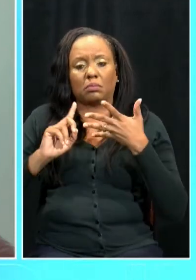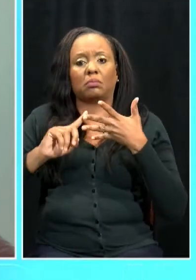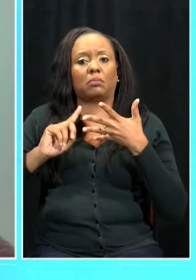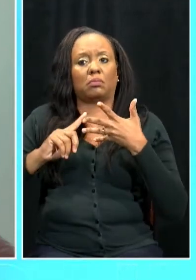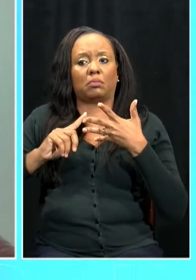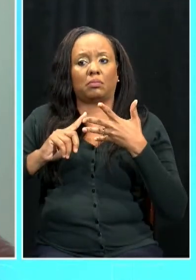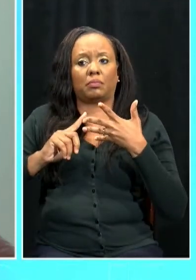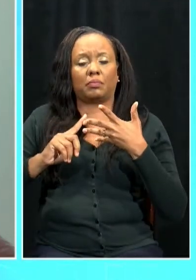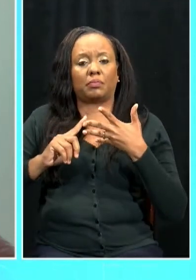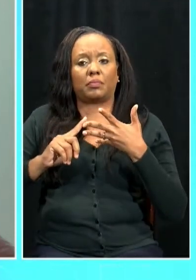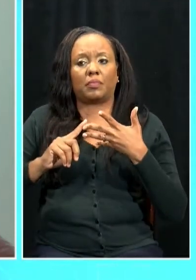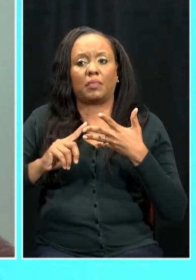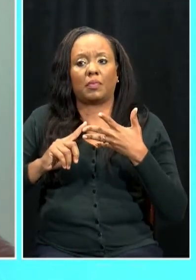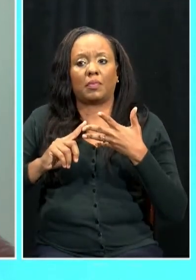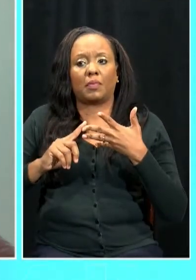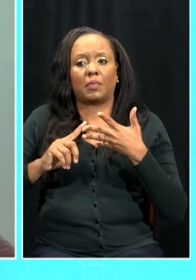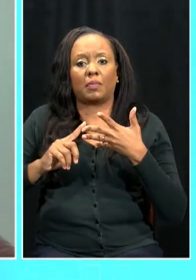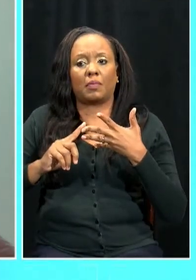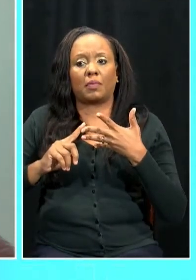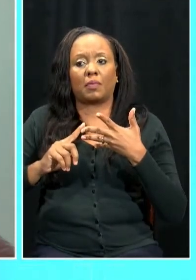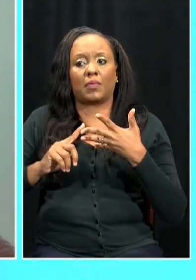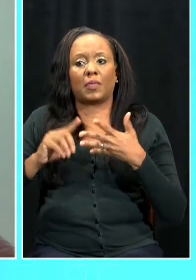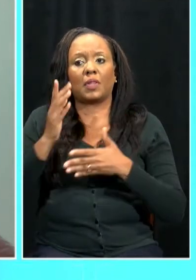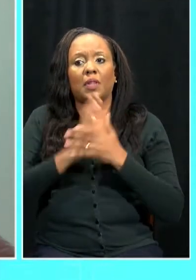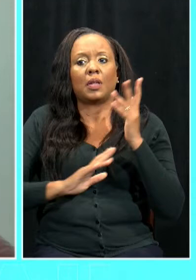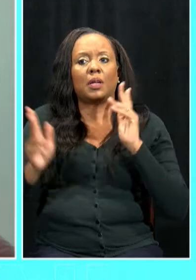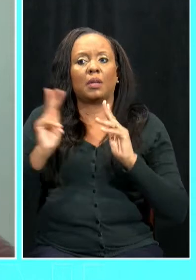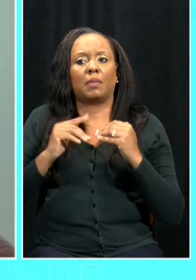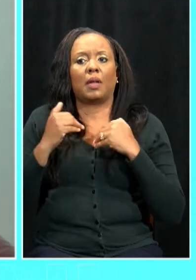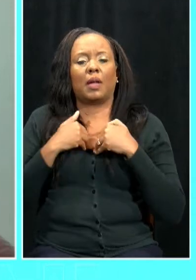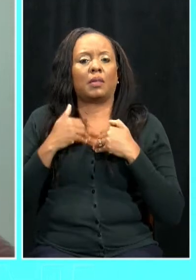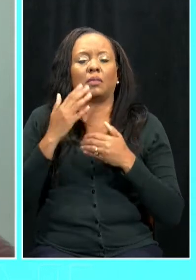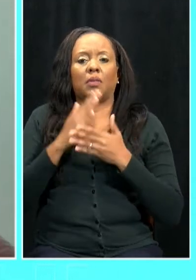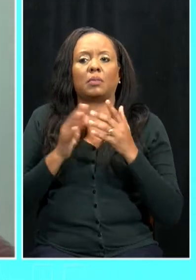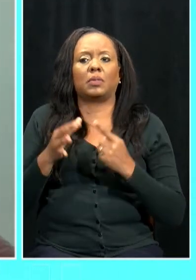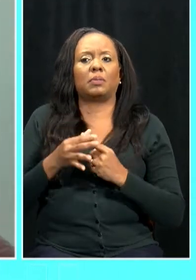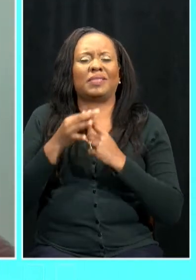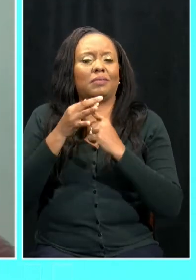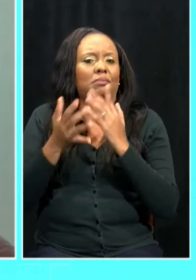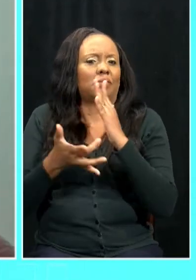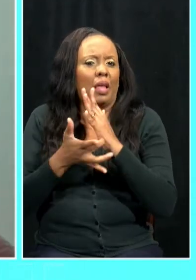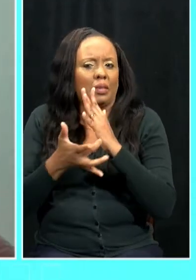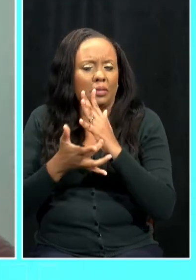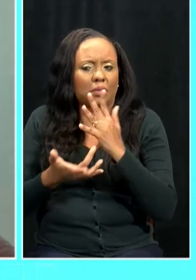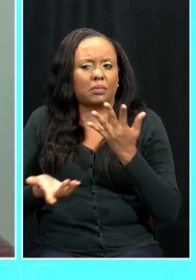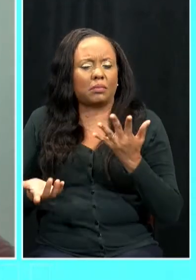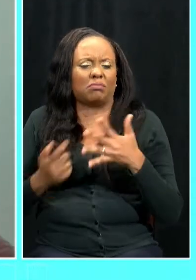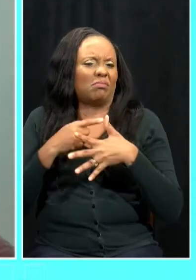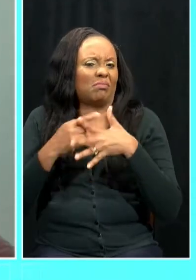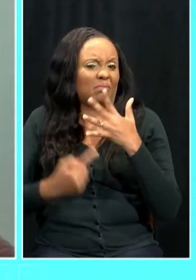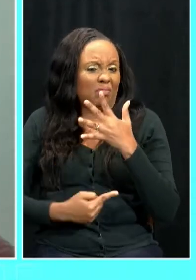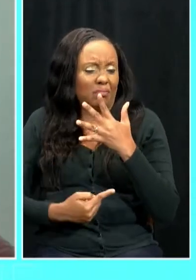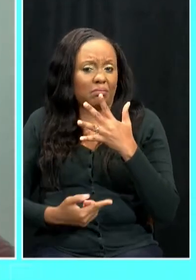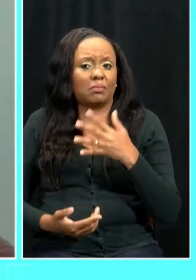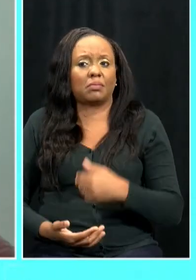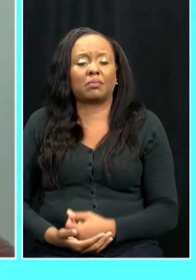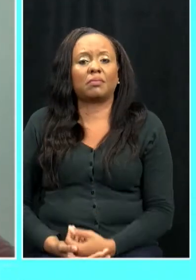Some people had special electioneering techniques, and so forth. But so I would say